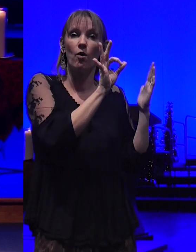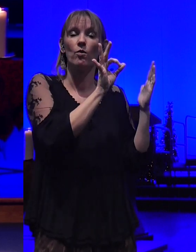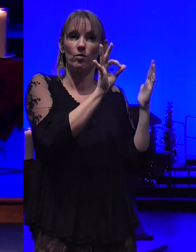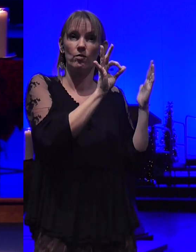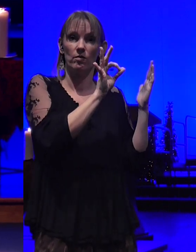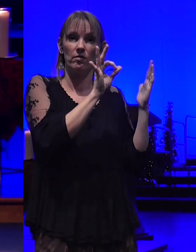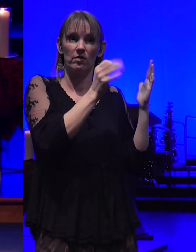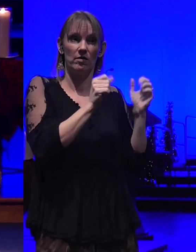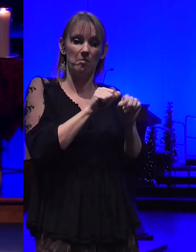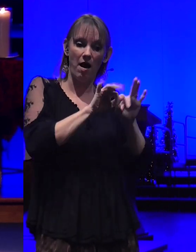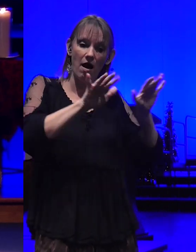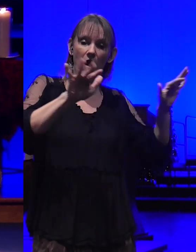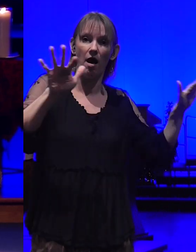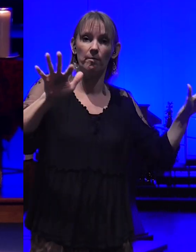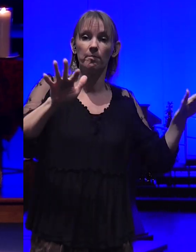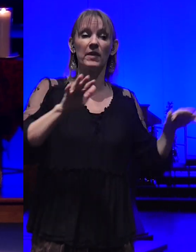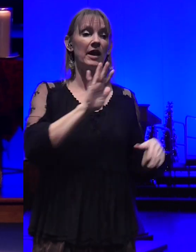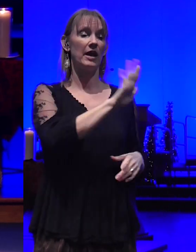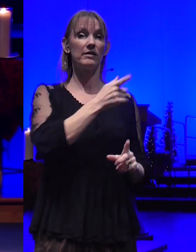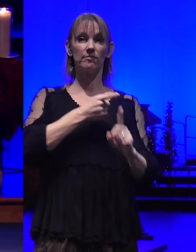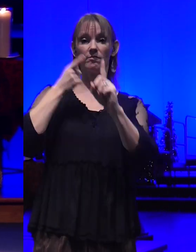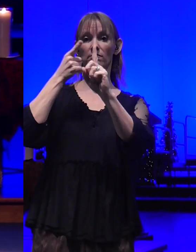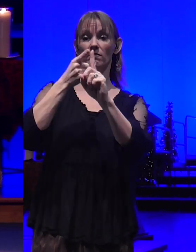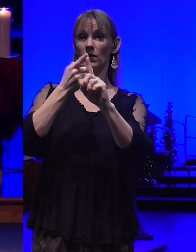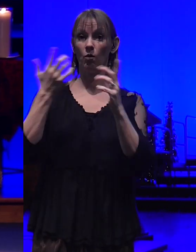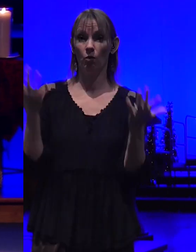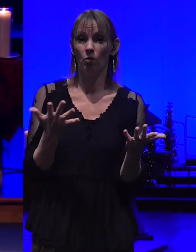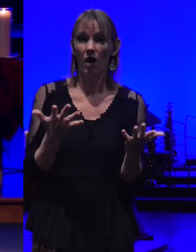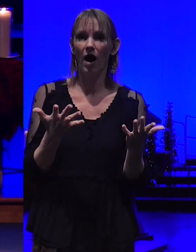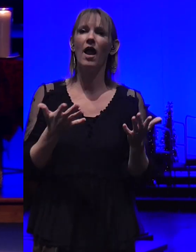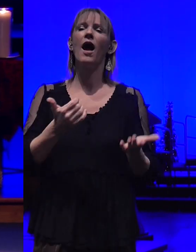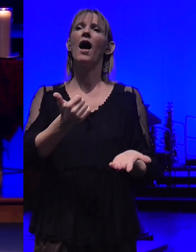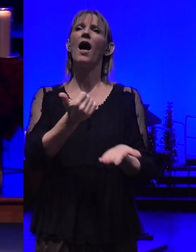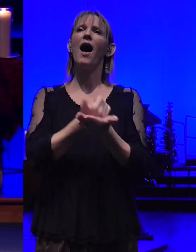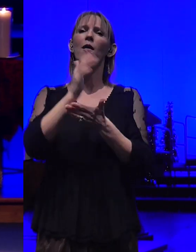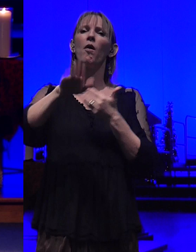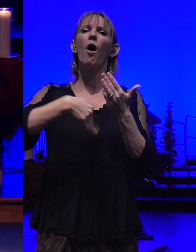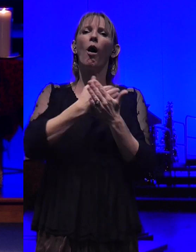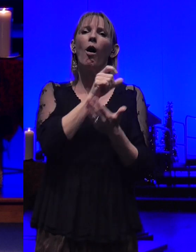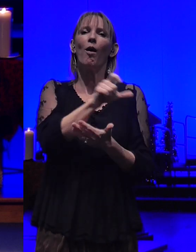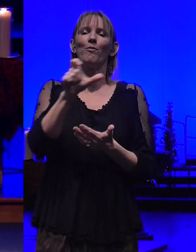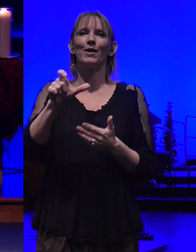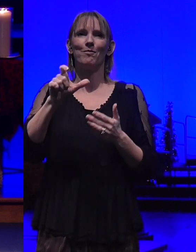mission was to awaken that in all of humanity.